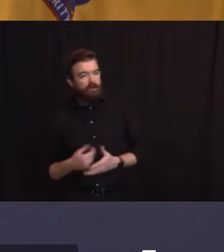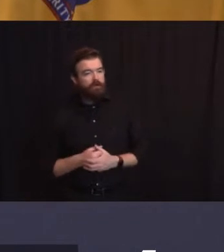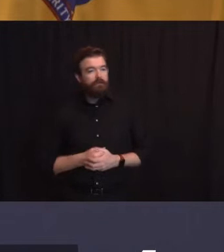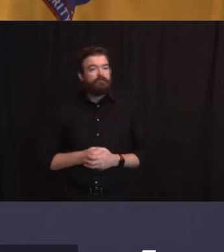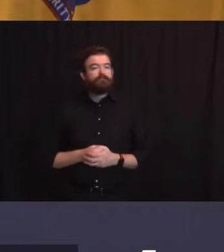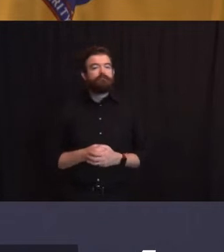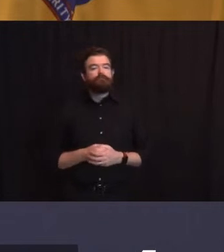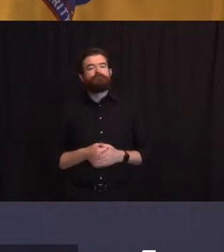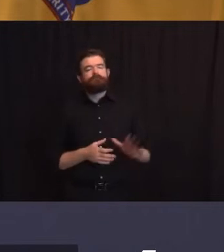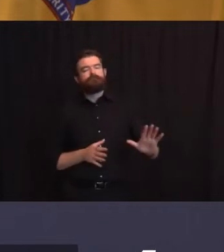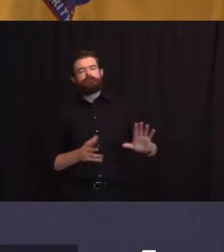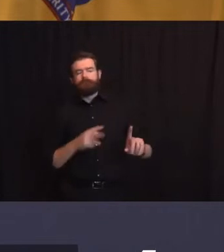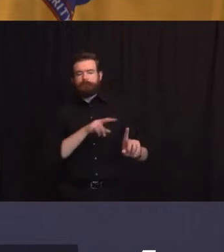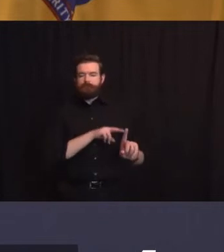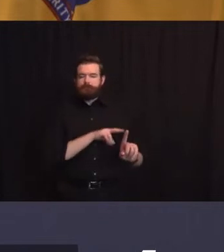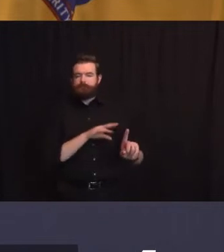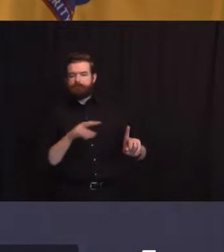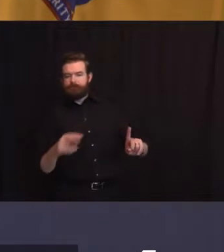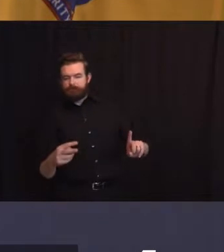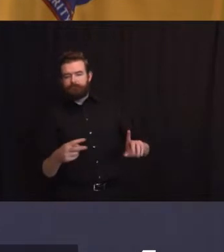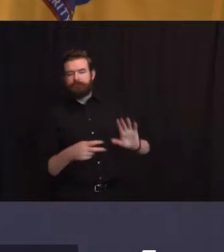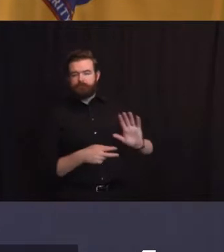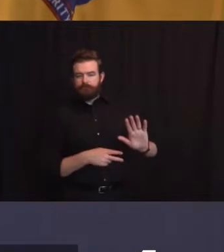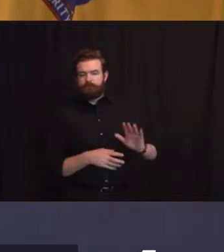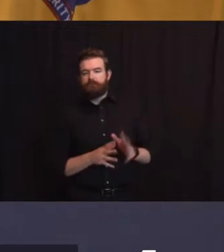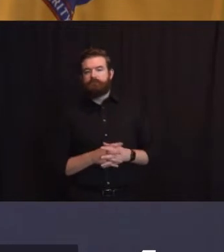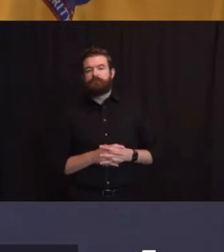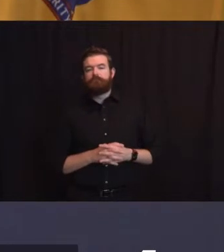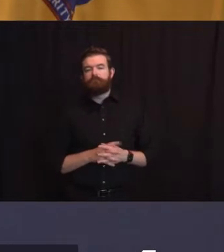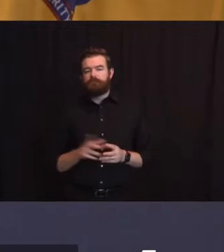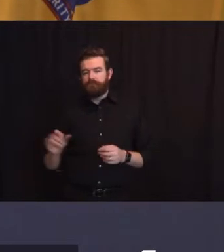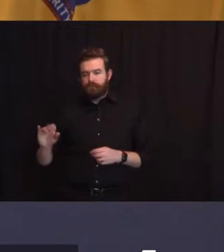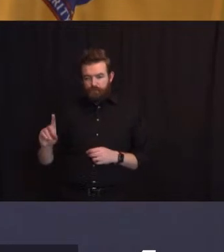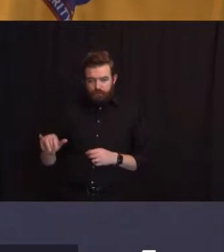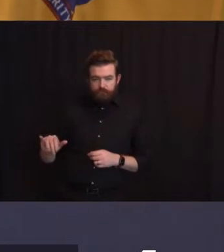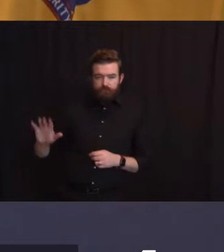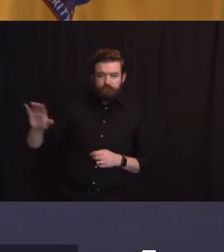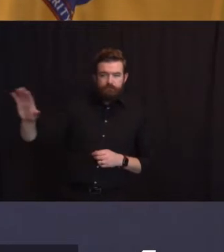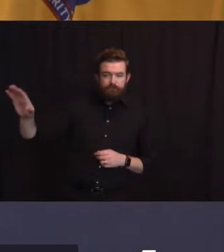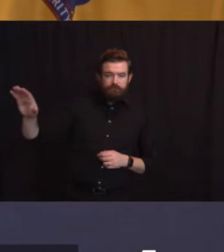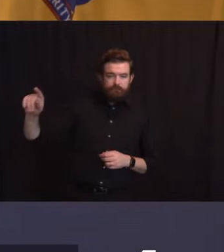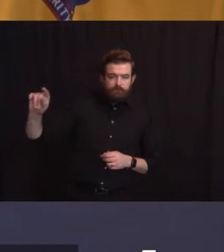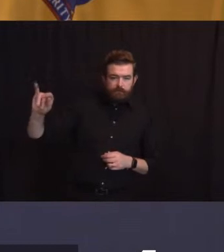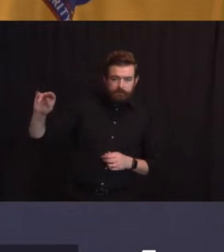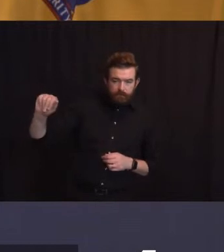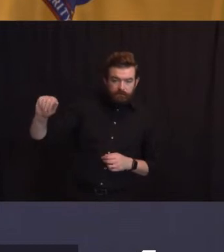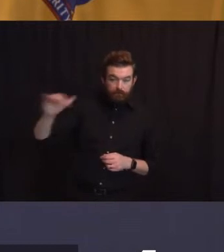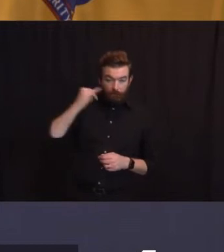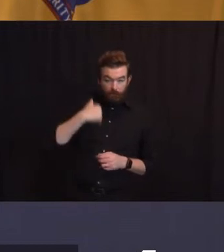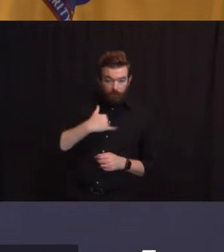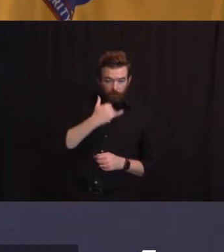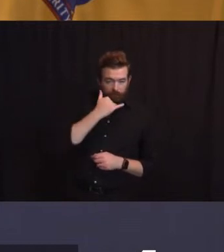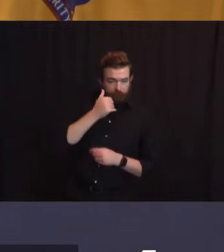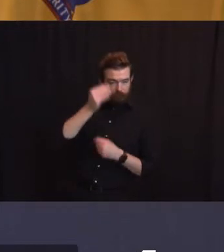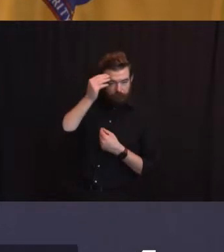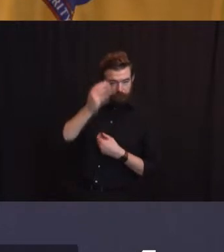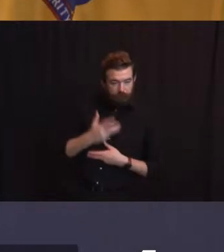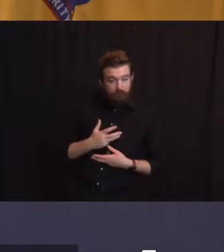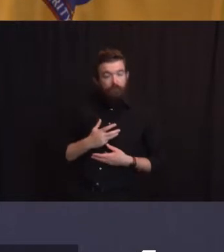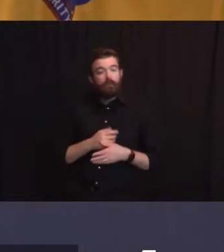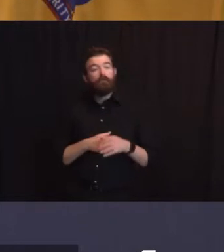Again, I'll repeat this, and Judy and Tina should weigh in here. First principle, the CDC's